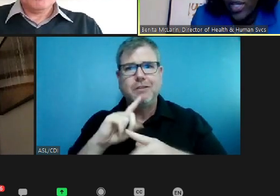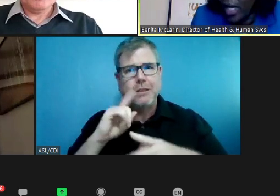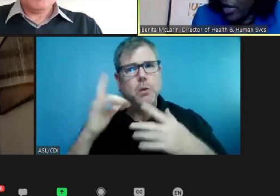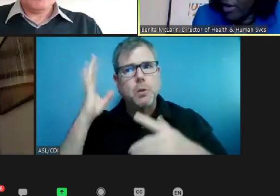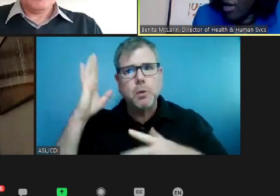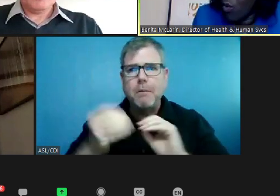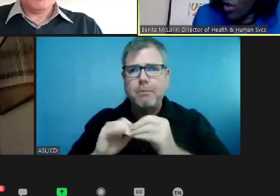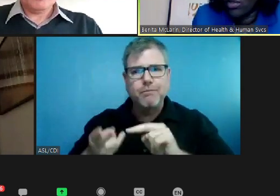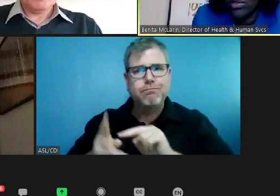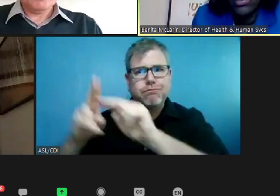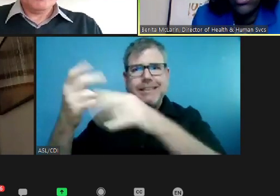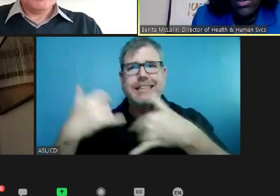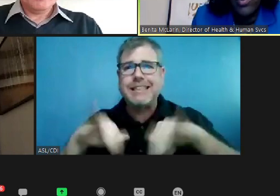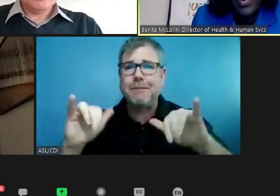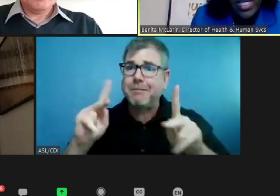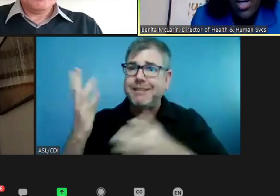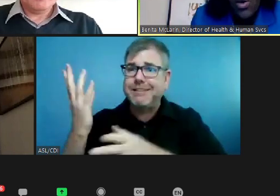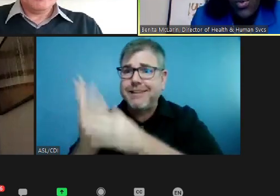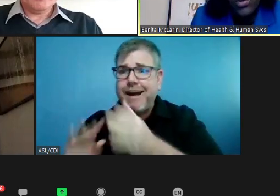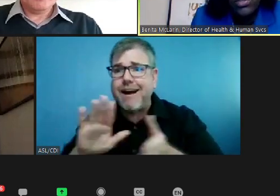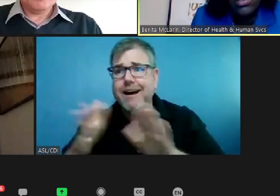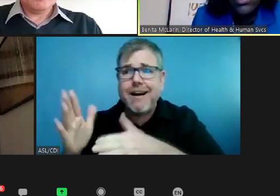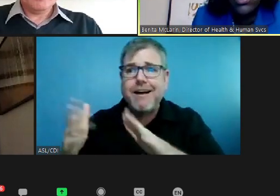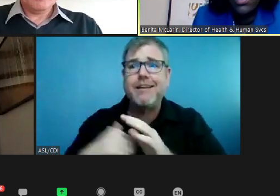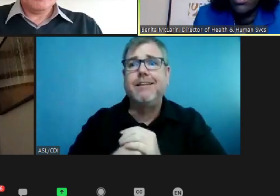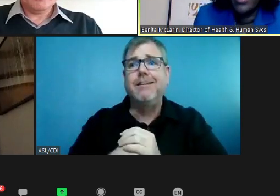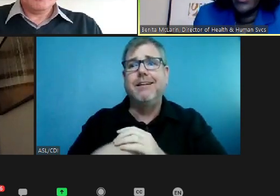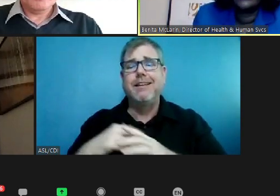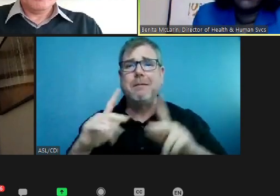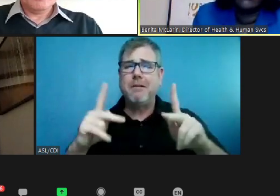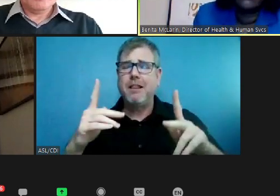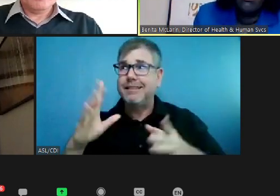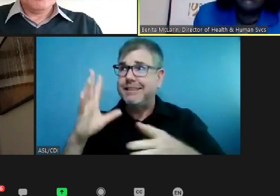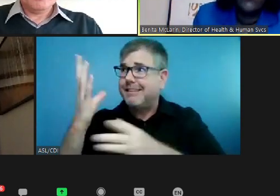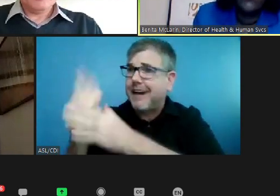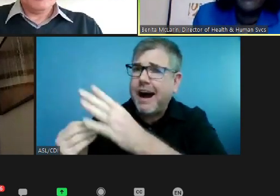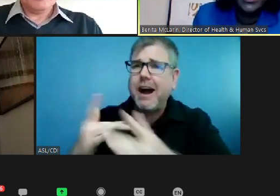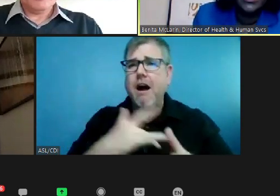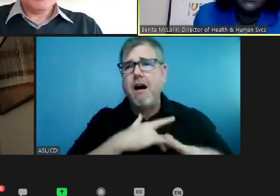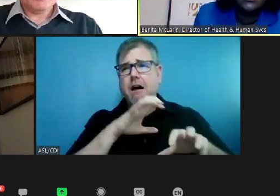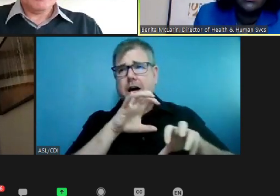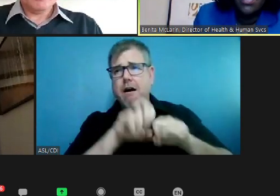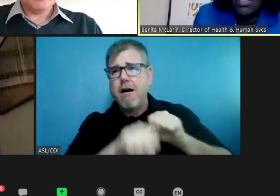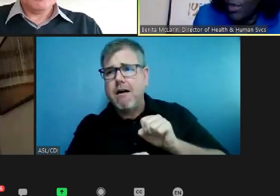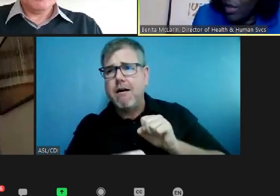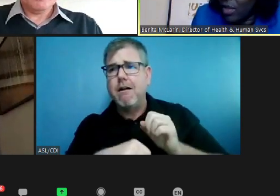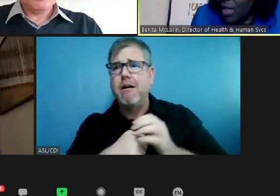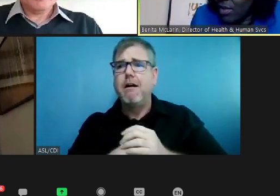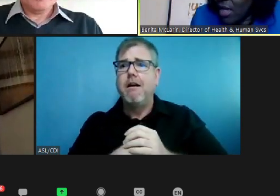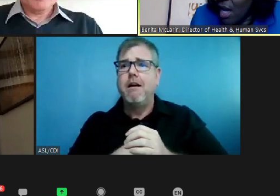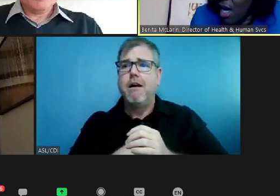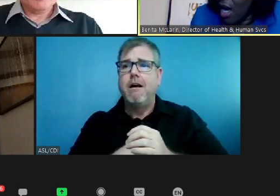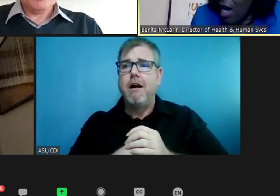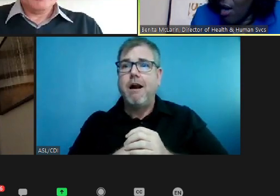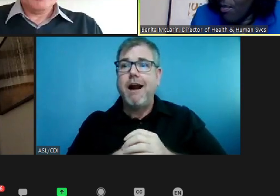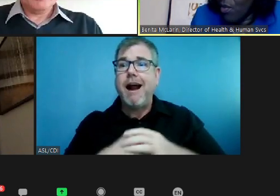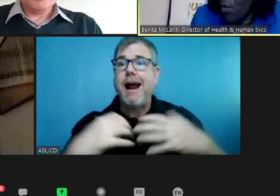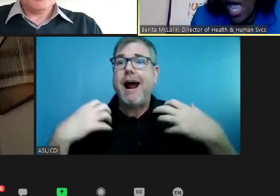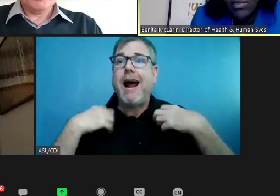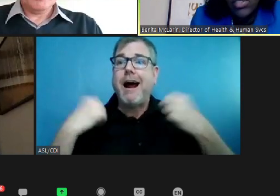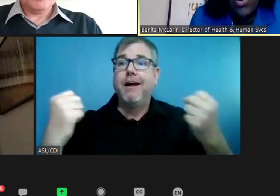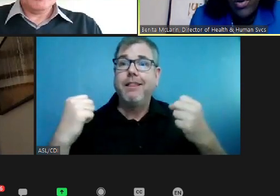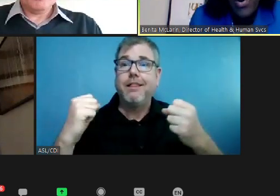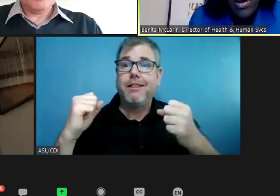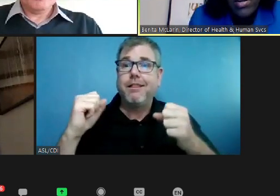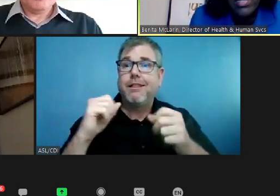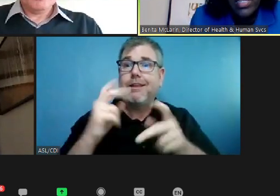our healthcare workers, on our public health workers, and on all of our businesses and communities. We